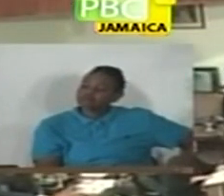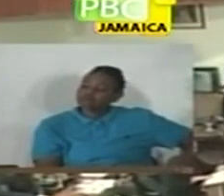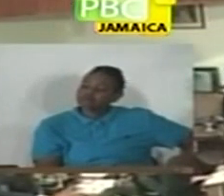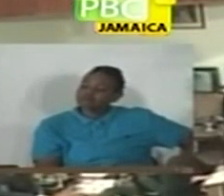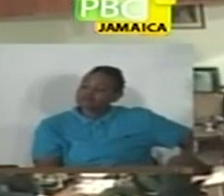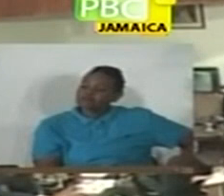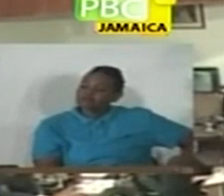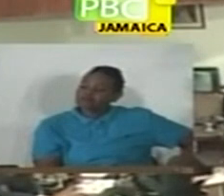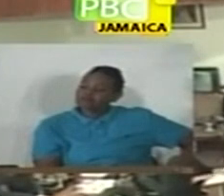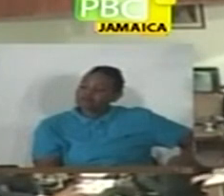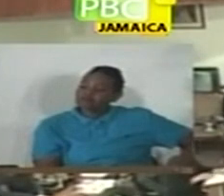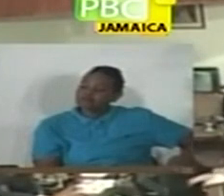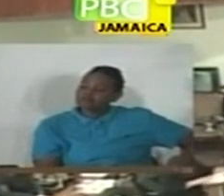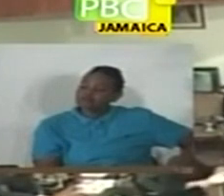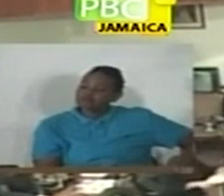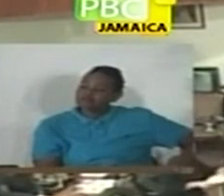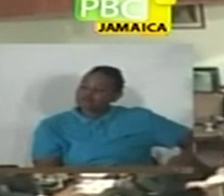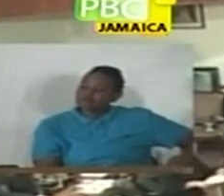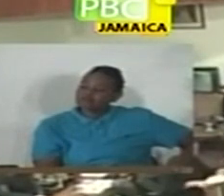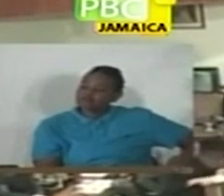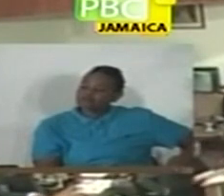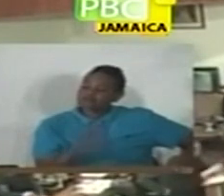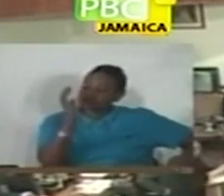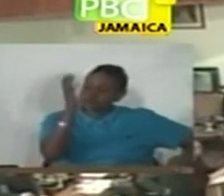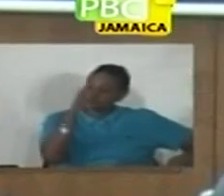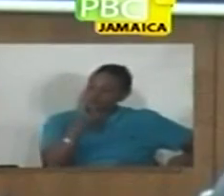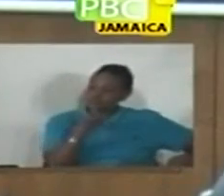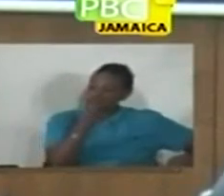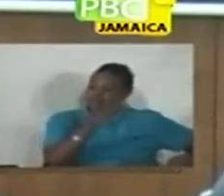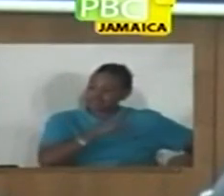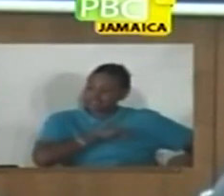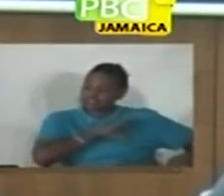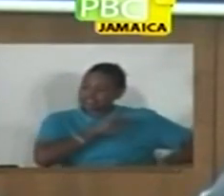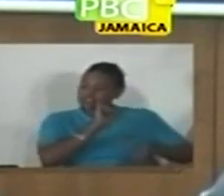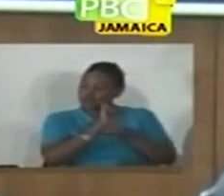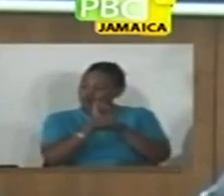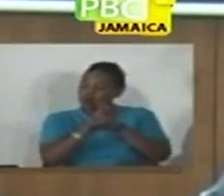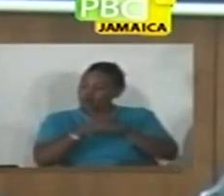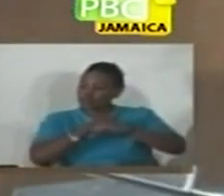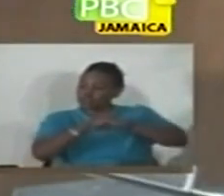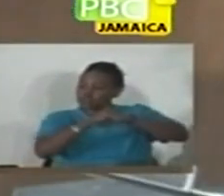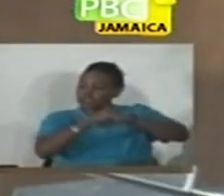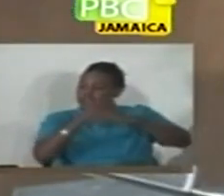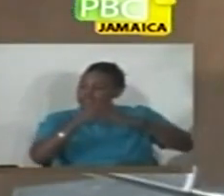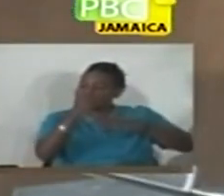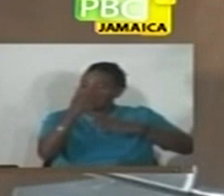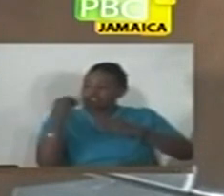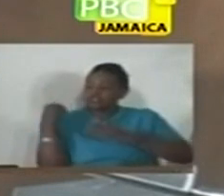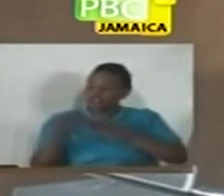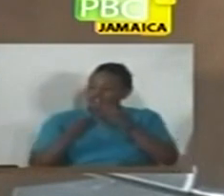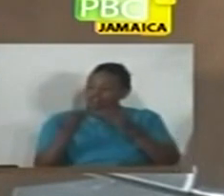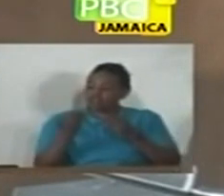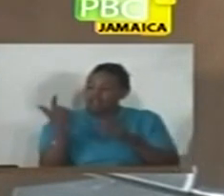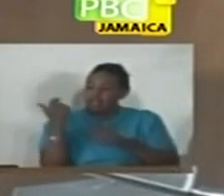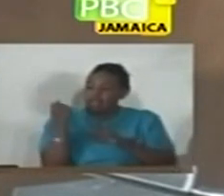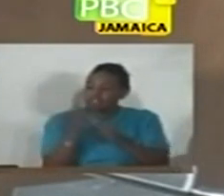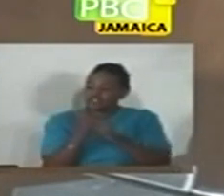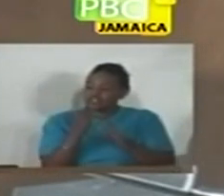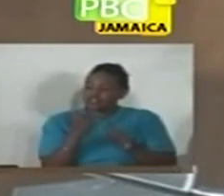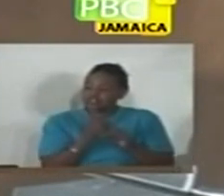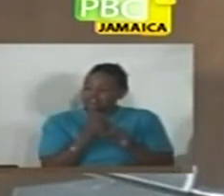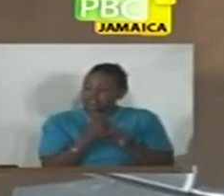Mr. Speaker, we want to cultivate dignity in work and we want to protect the next generation. Last year, I announced that a United